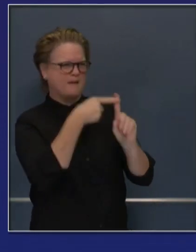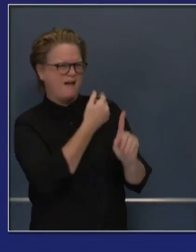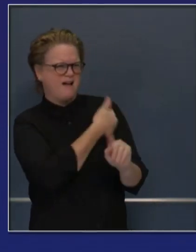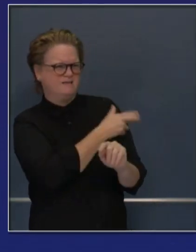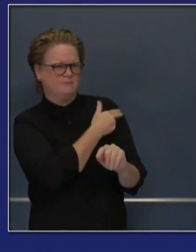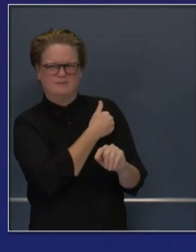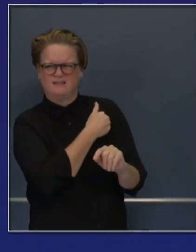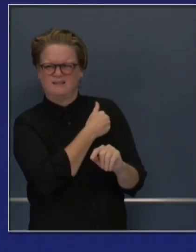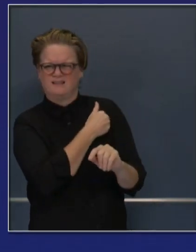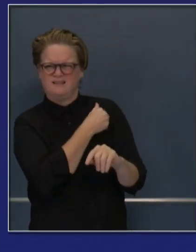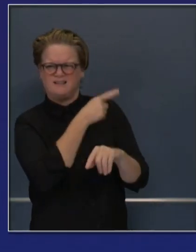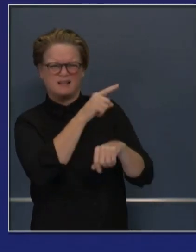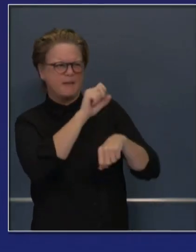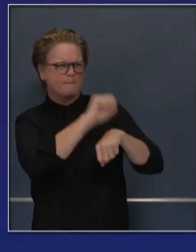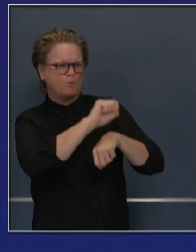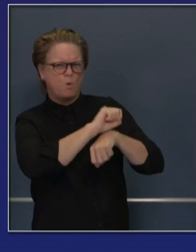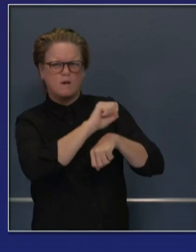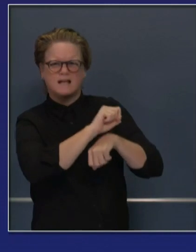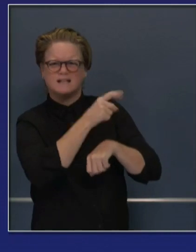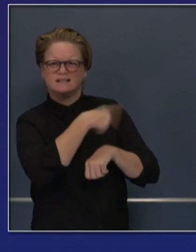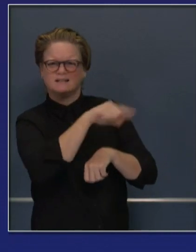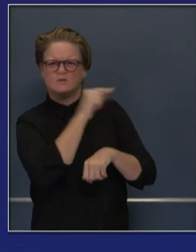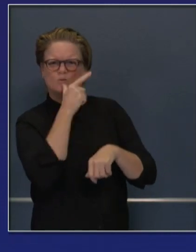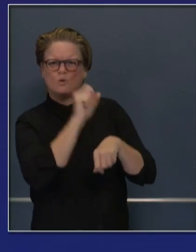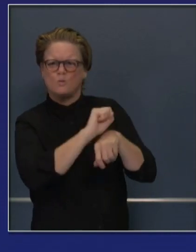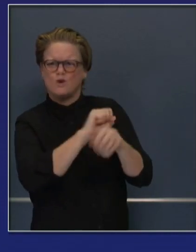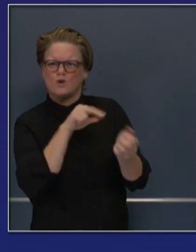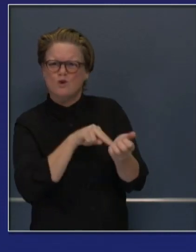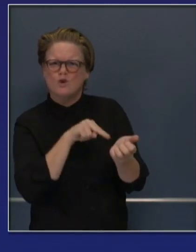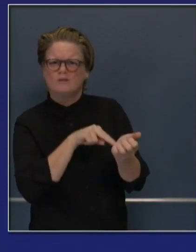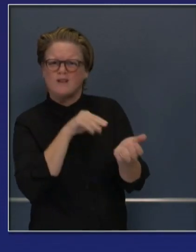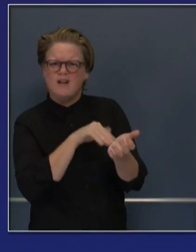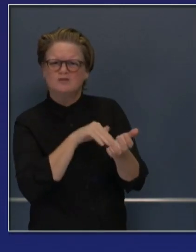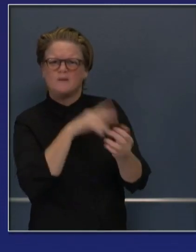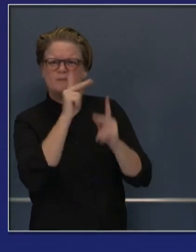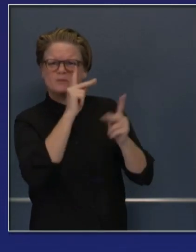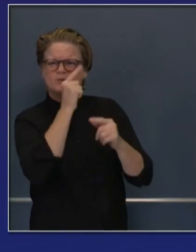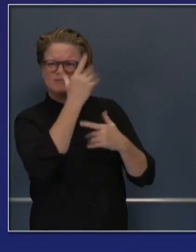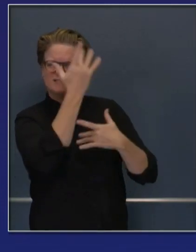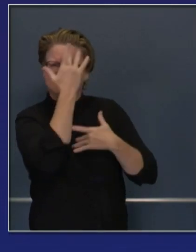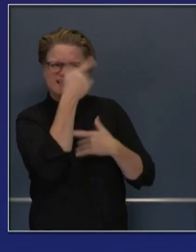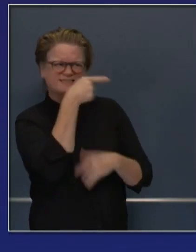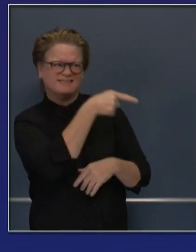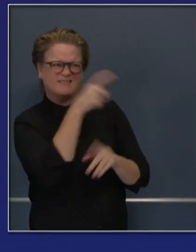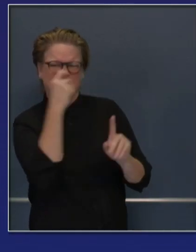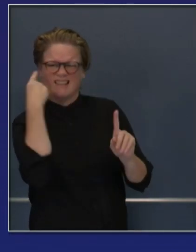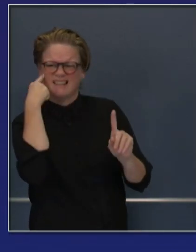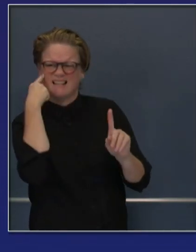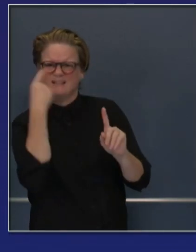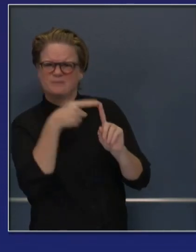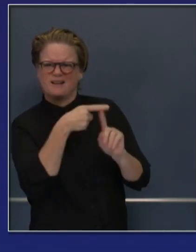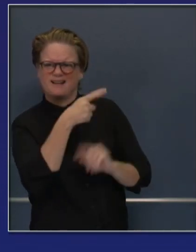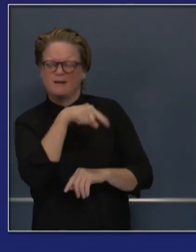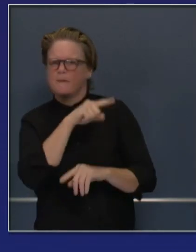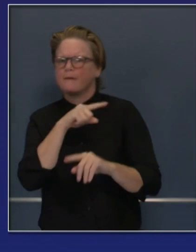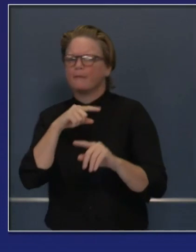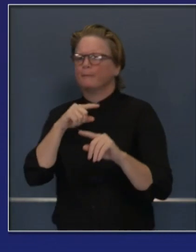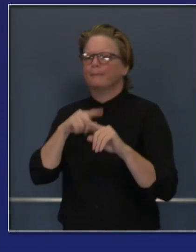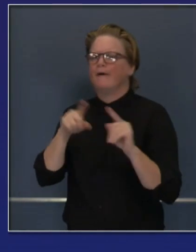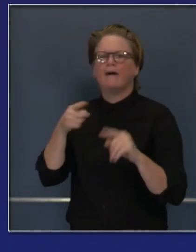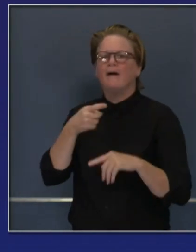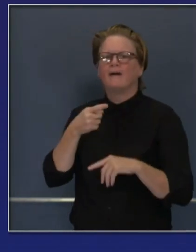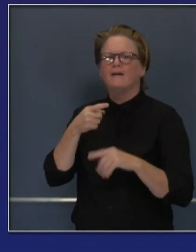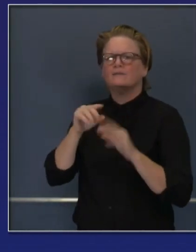we see winter right around the corner, cases starting to increase of COVID, the need to be prepared